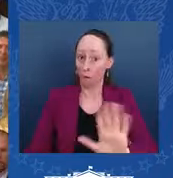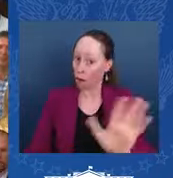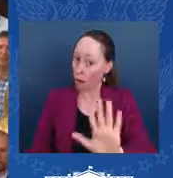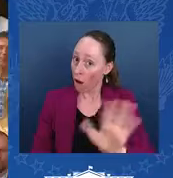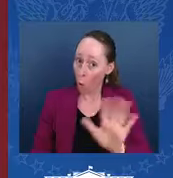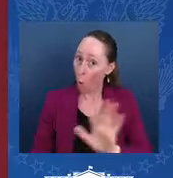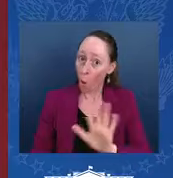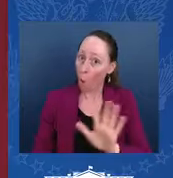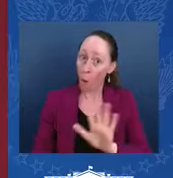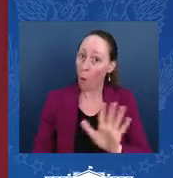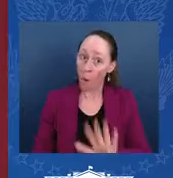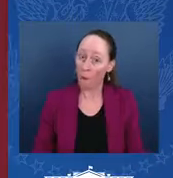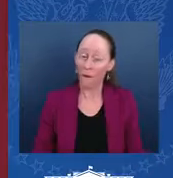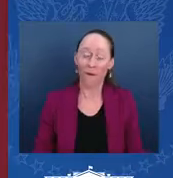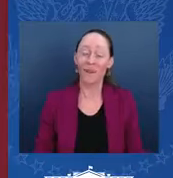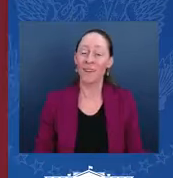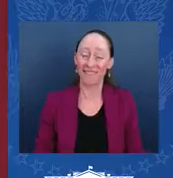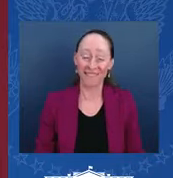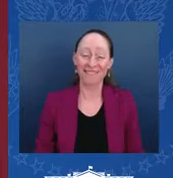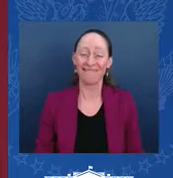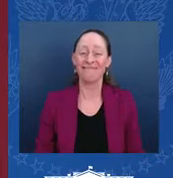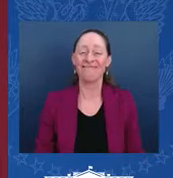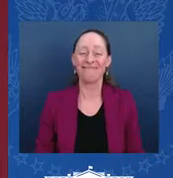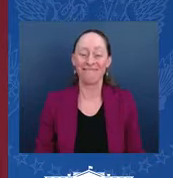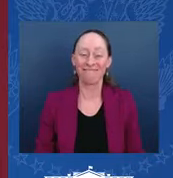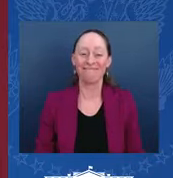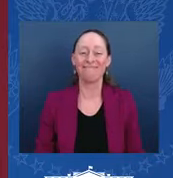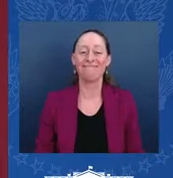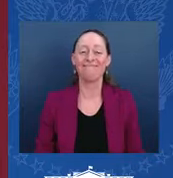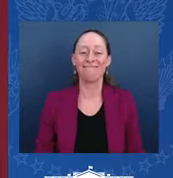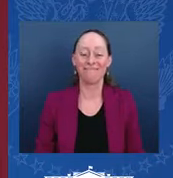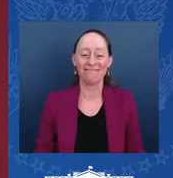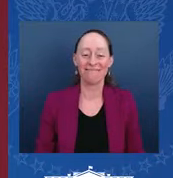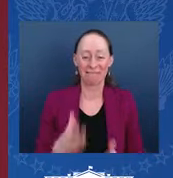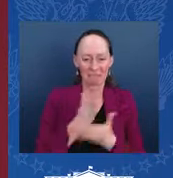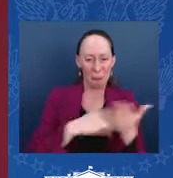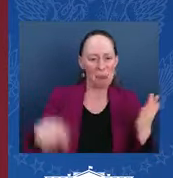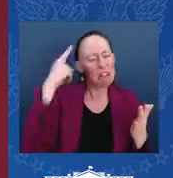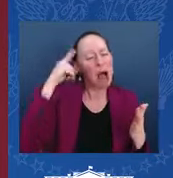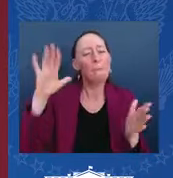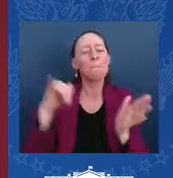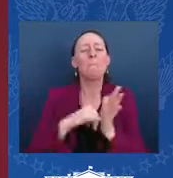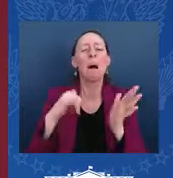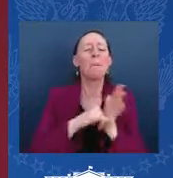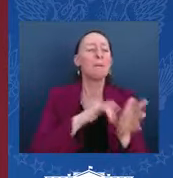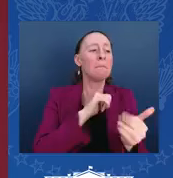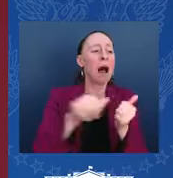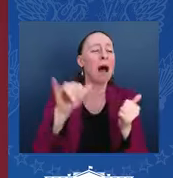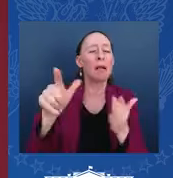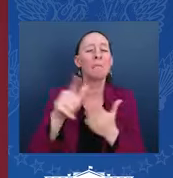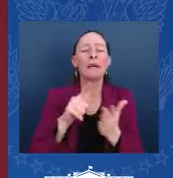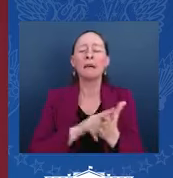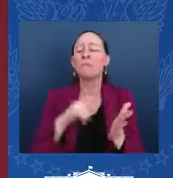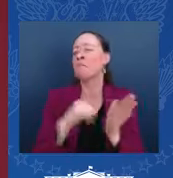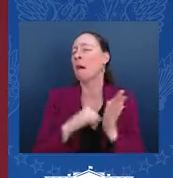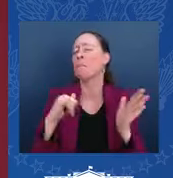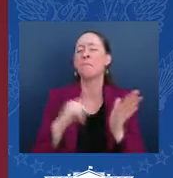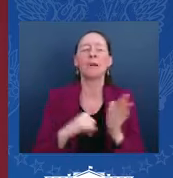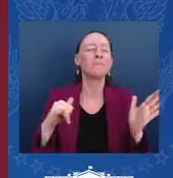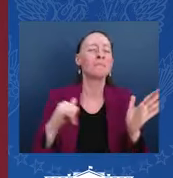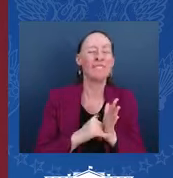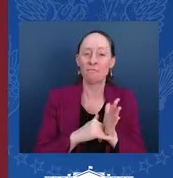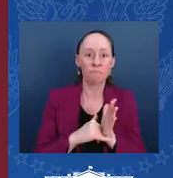They told us when I wrote this bill, they couldn't get it passed. We had a one-vote majority. I mean, that would never happen. But we stuck together. We